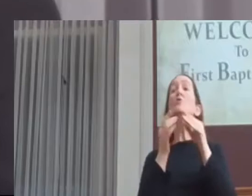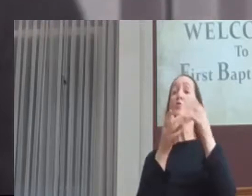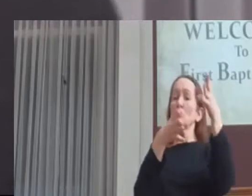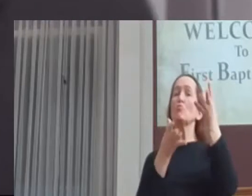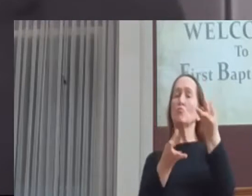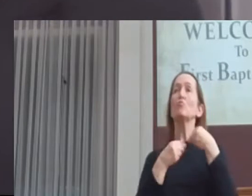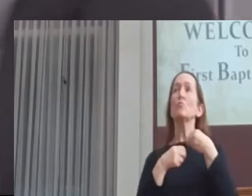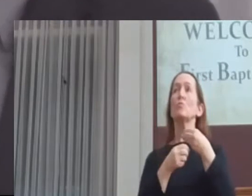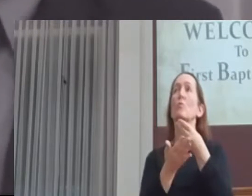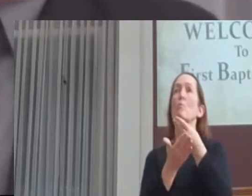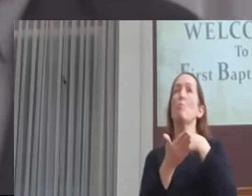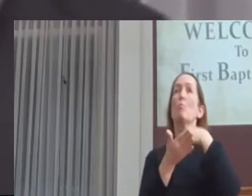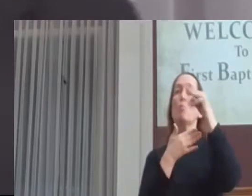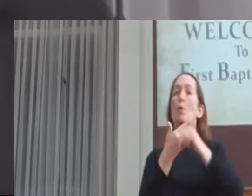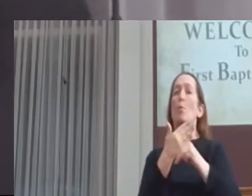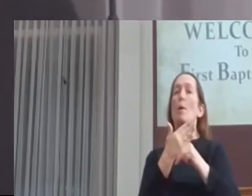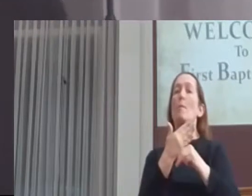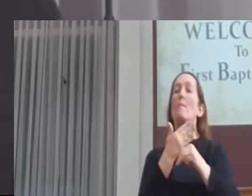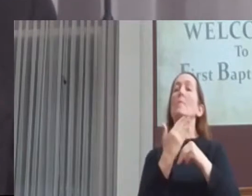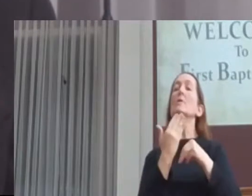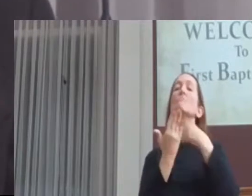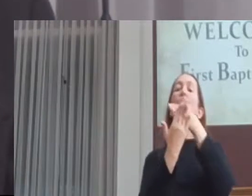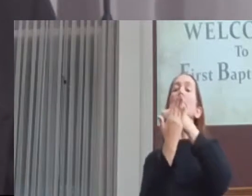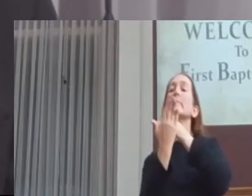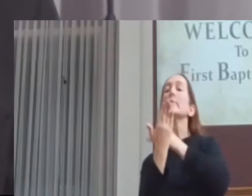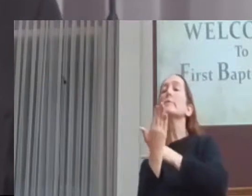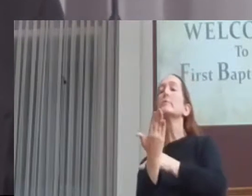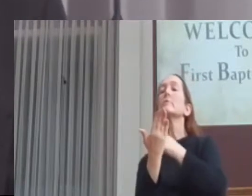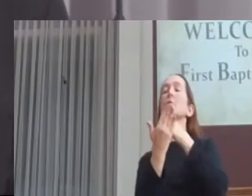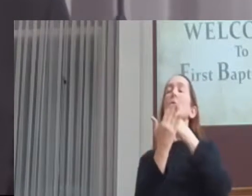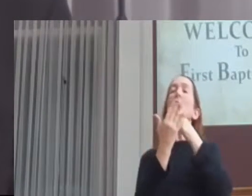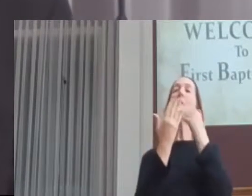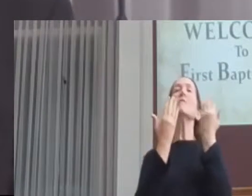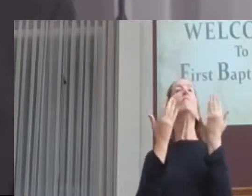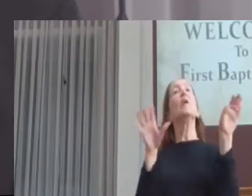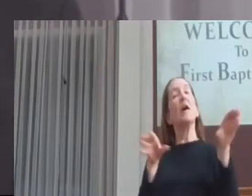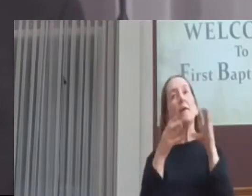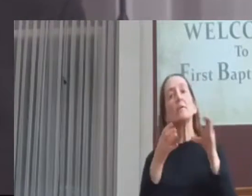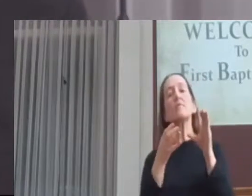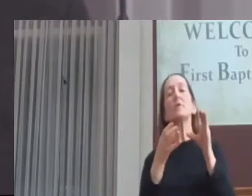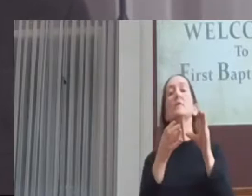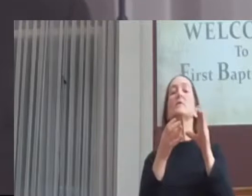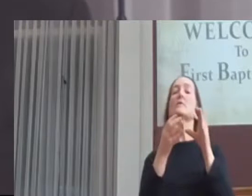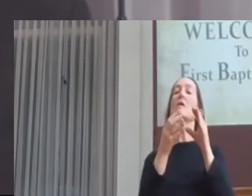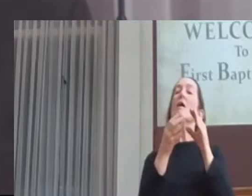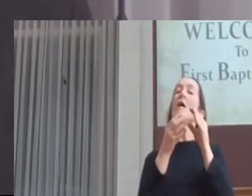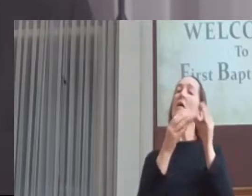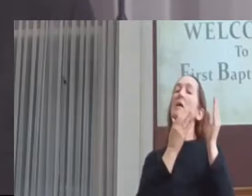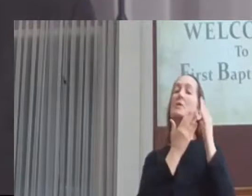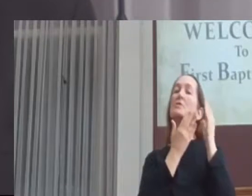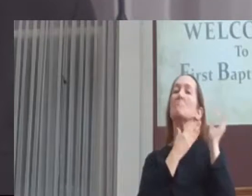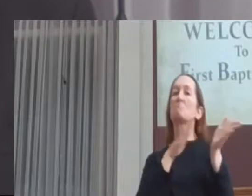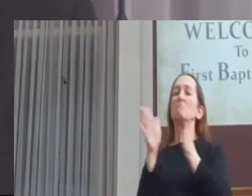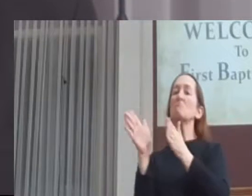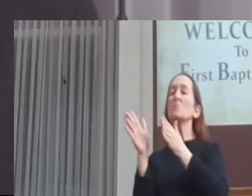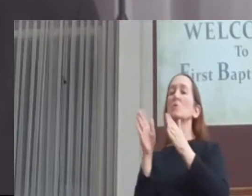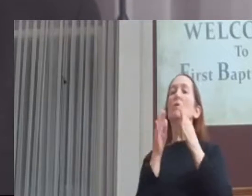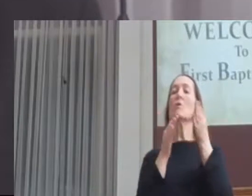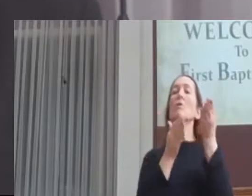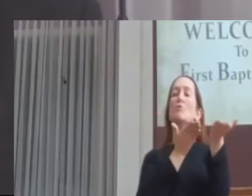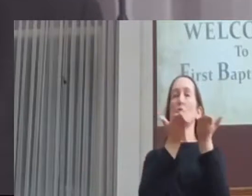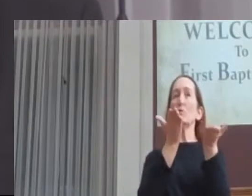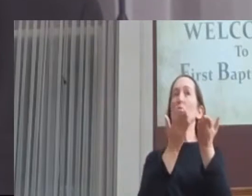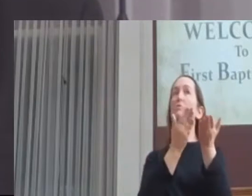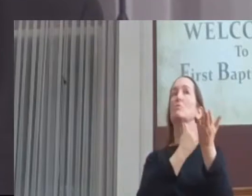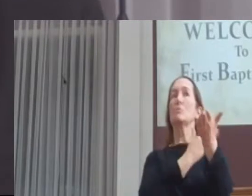inside that bulletin are announcements, upcoming activities that you'll want to be aware of, as well as an order of service for this morning. You'll want to check those